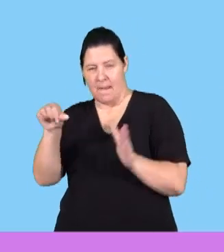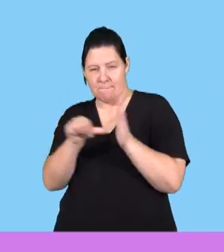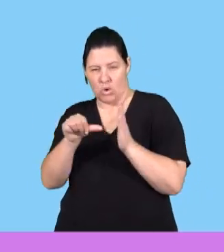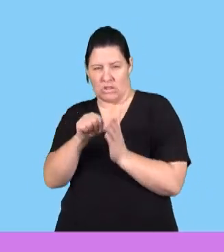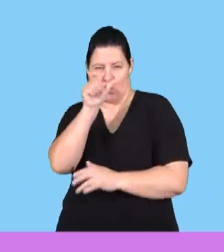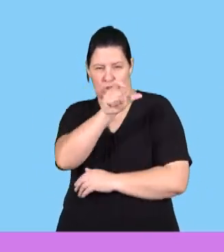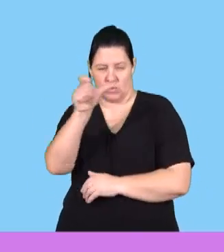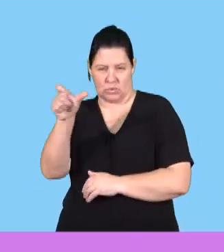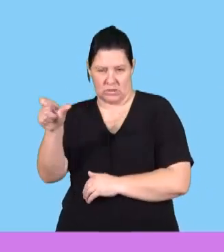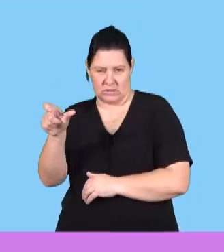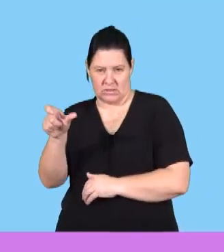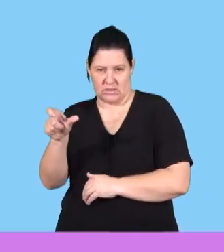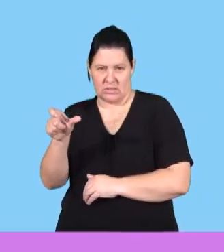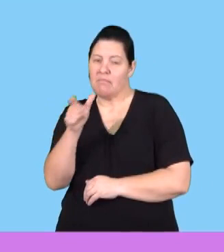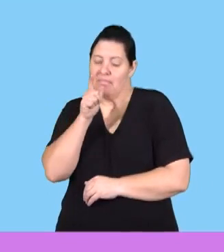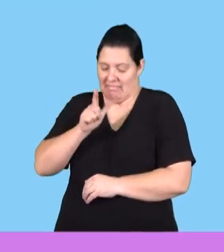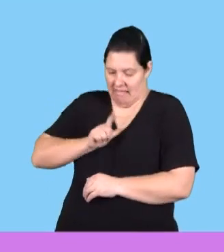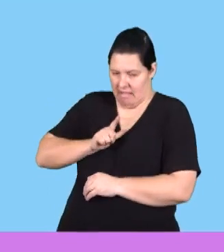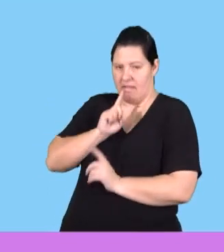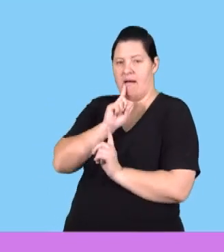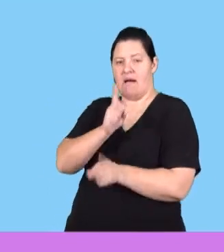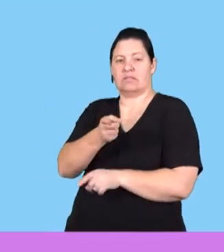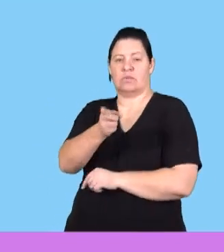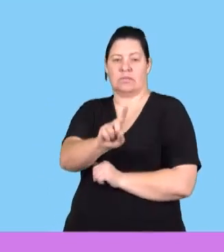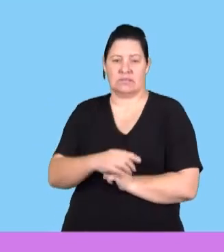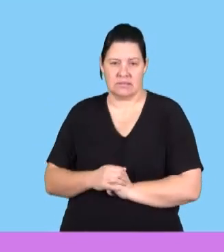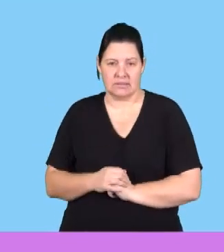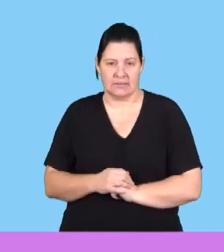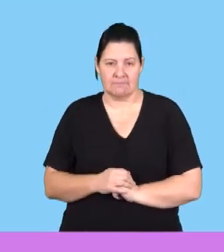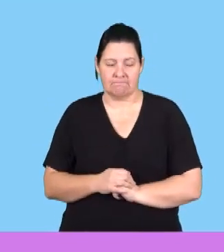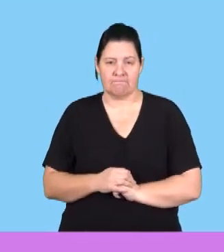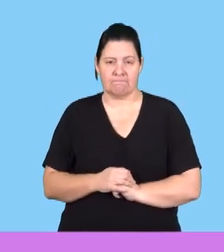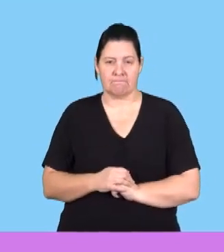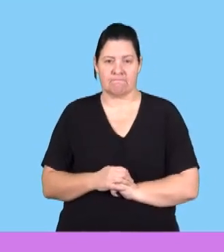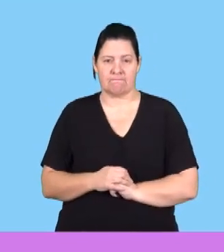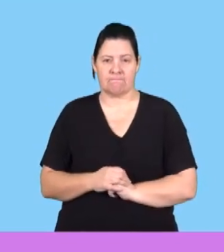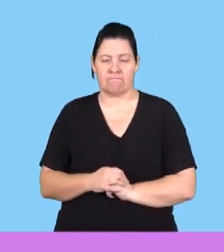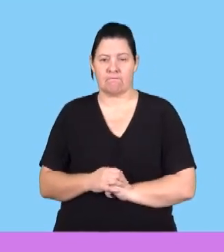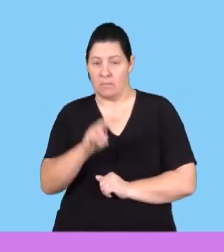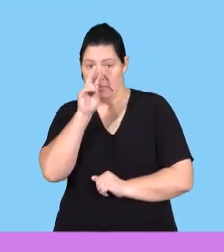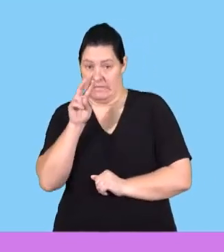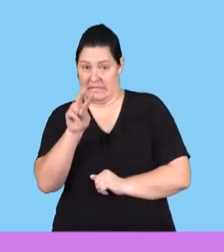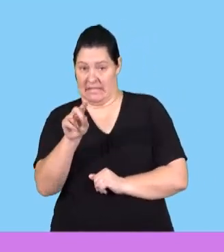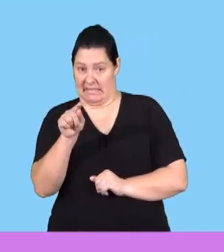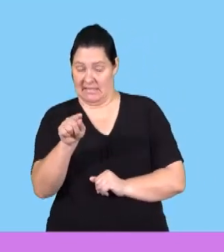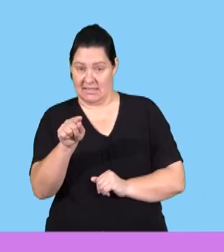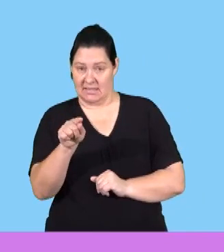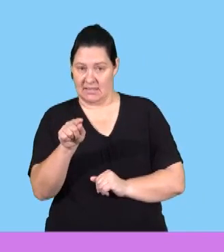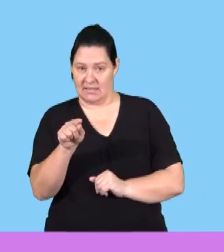underlining the important words. Now, that guides me, tells me what I must answer. So in this case, I'll see